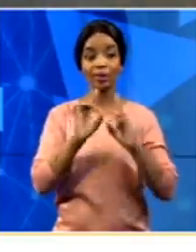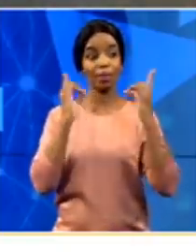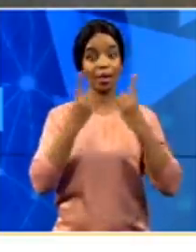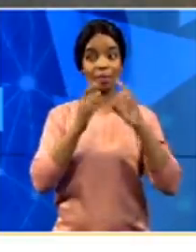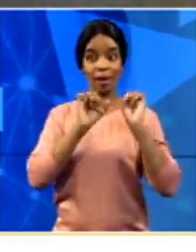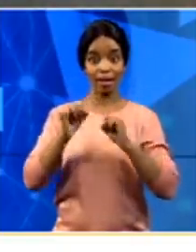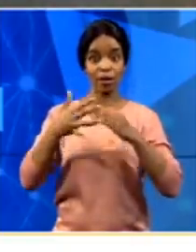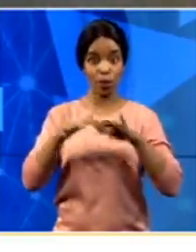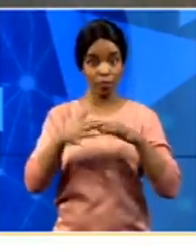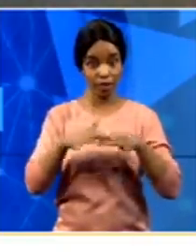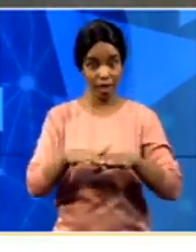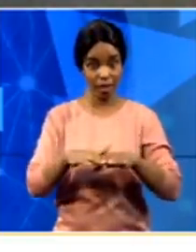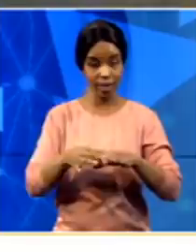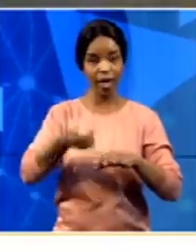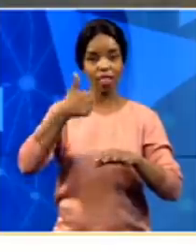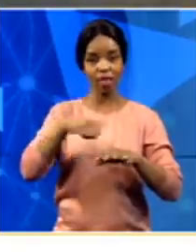go to